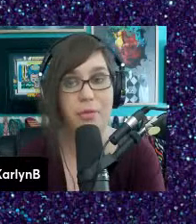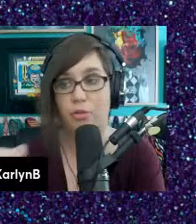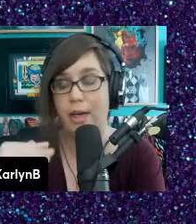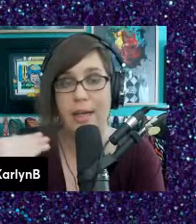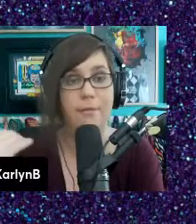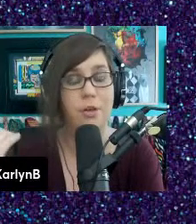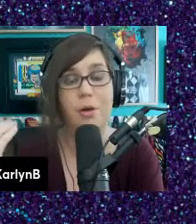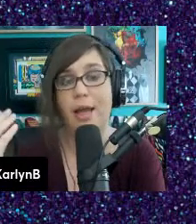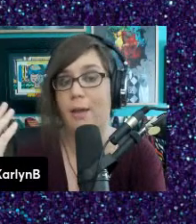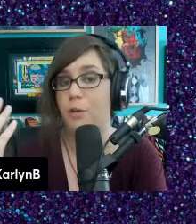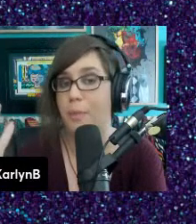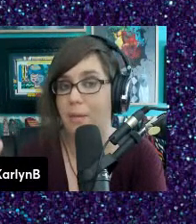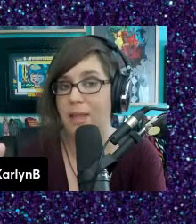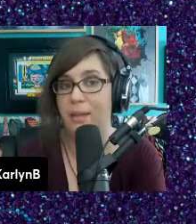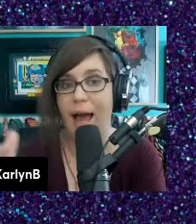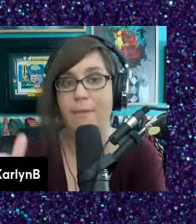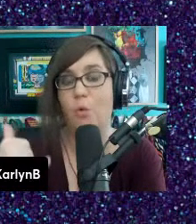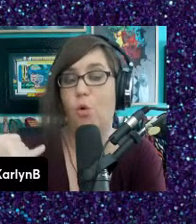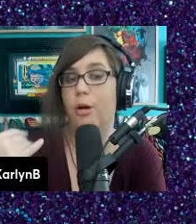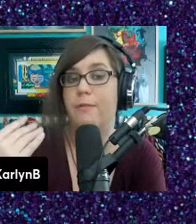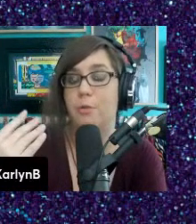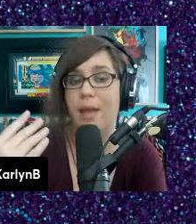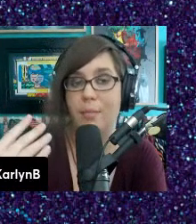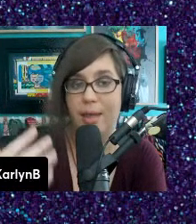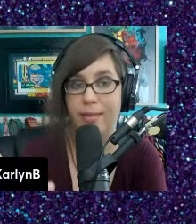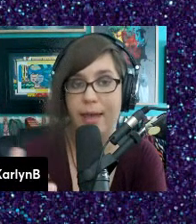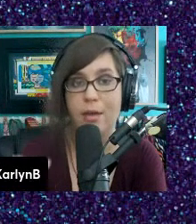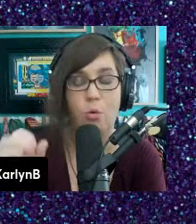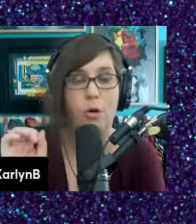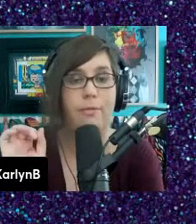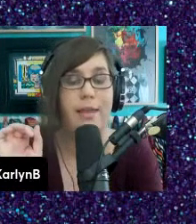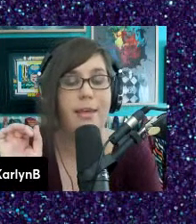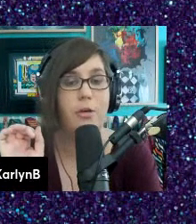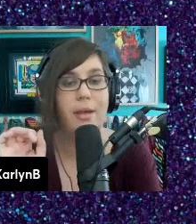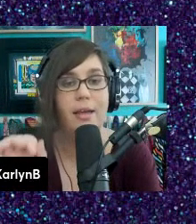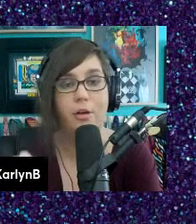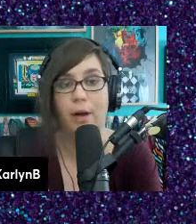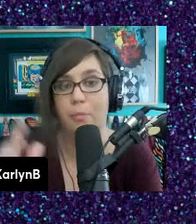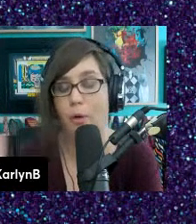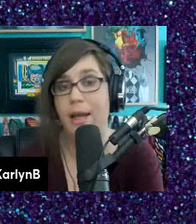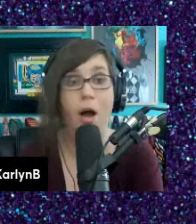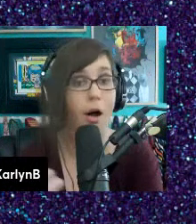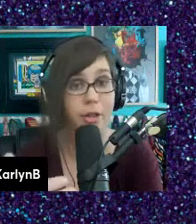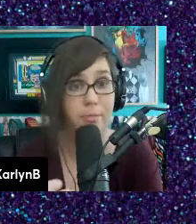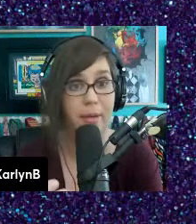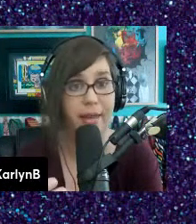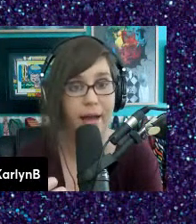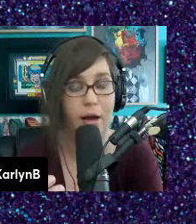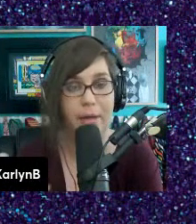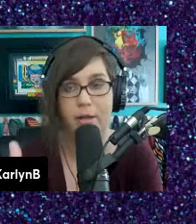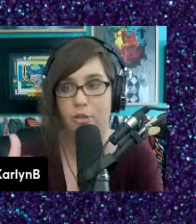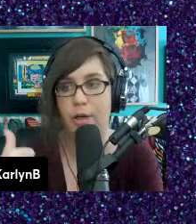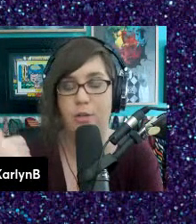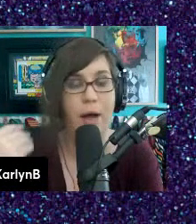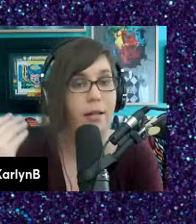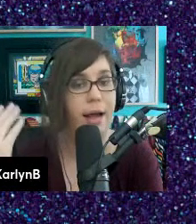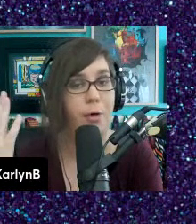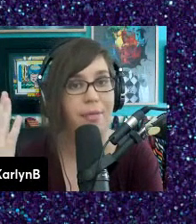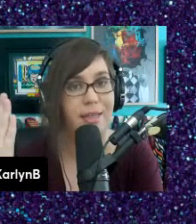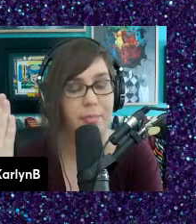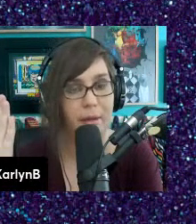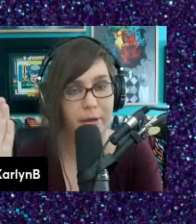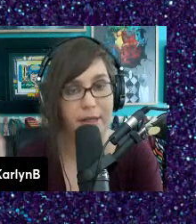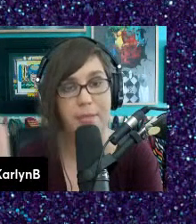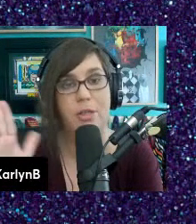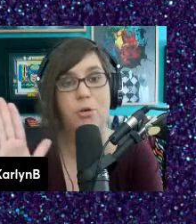chat about the training. And if you make me laugh, or if you make me think, or if I think you're making a great point, I'll display that comment on the screen as well. I